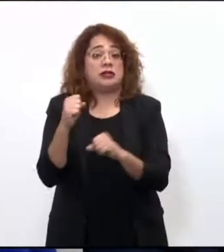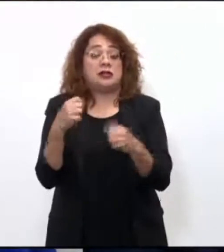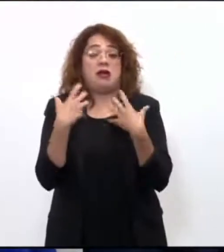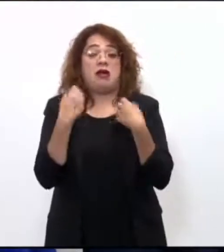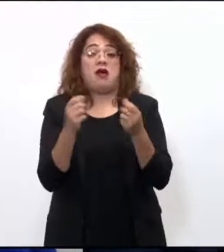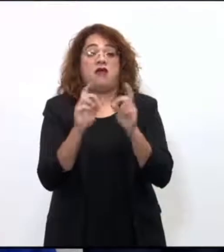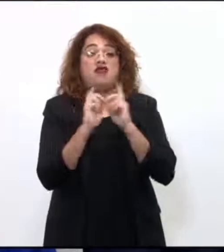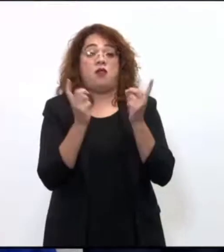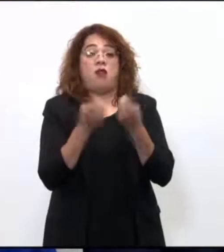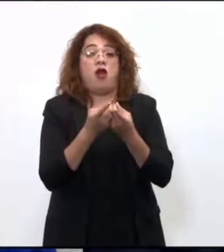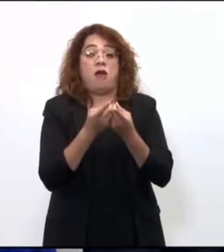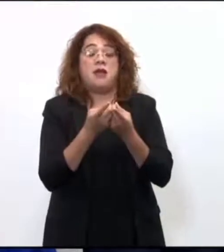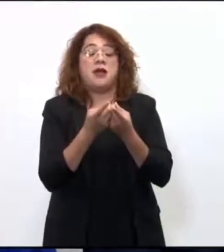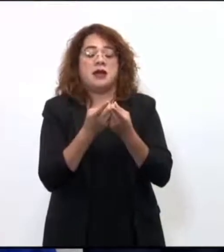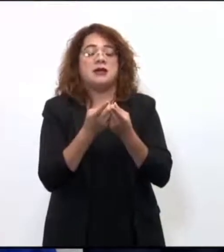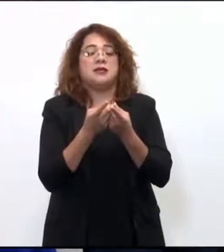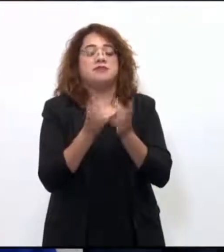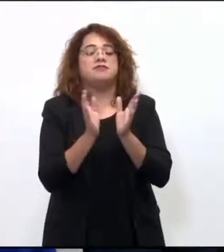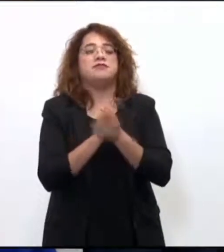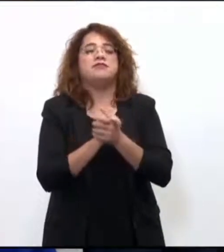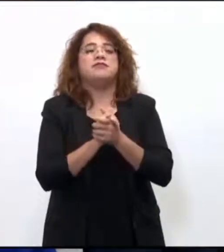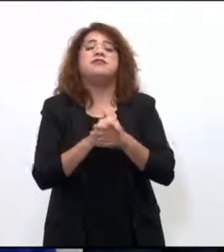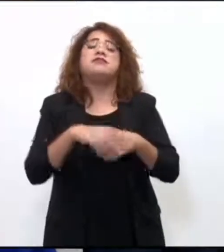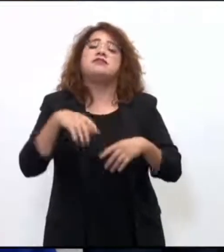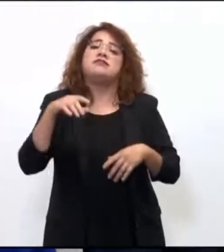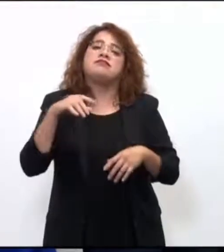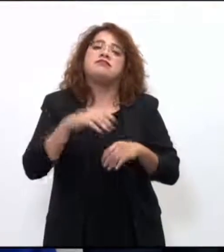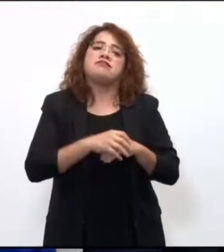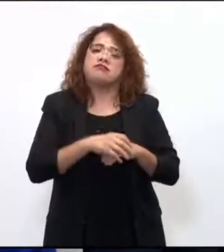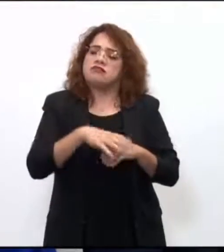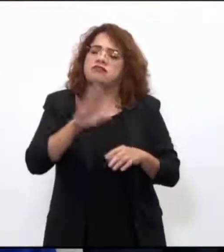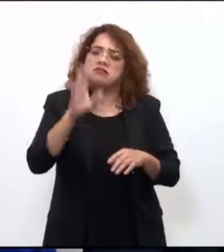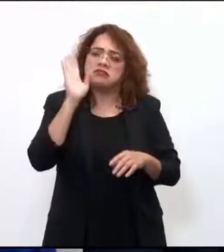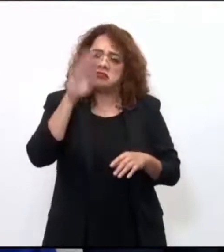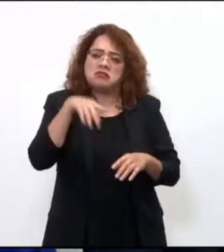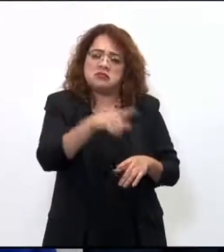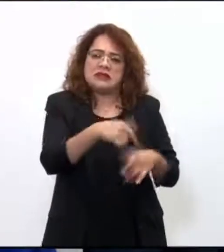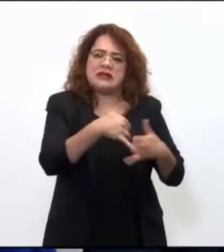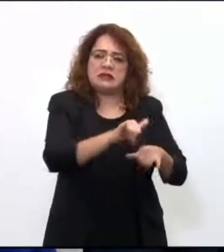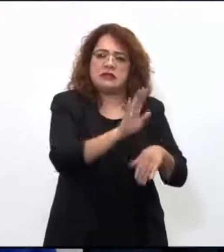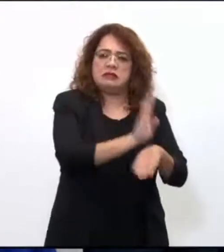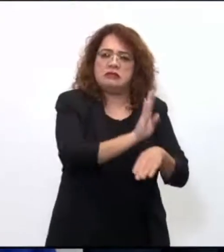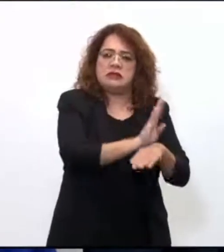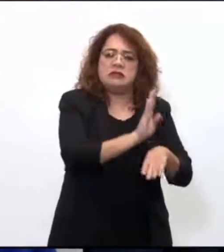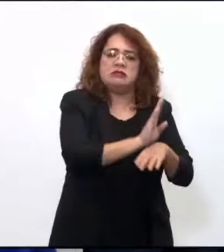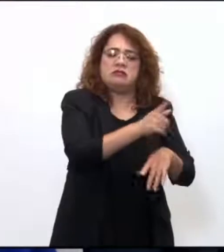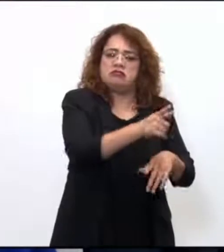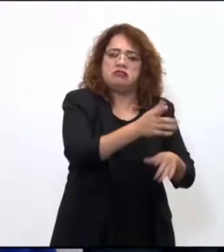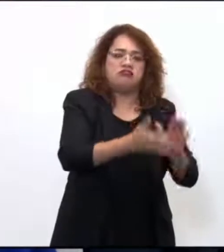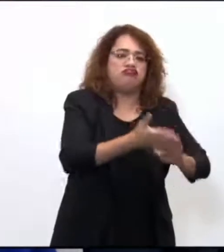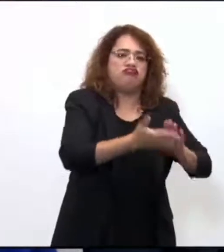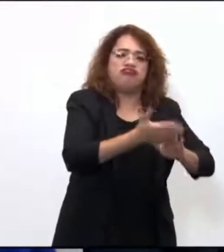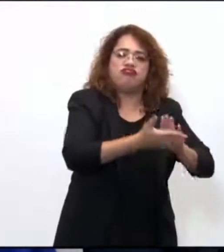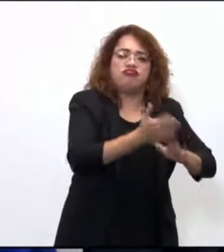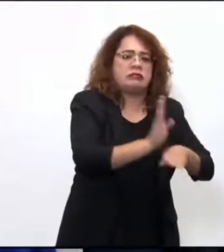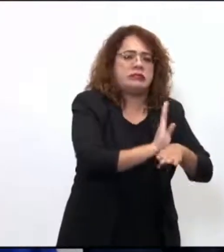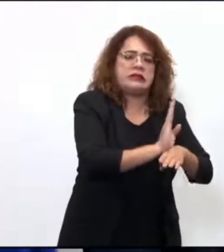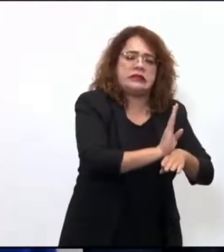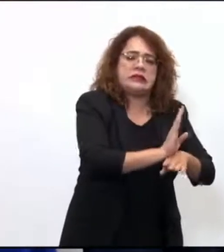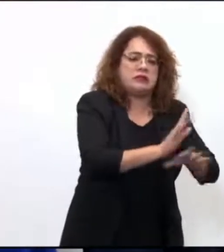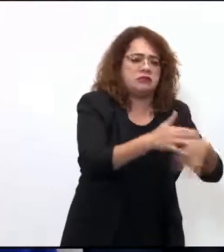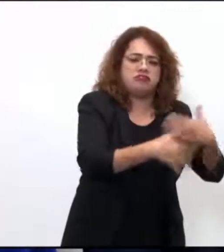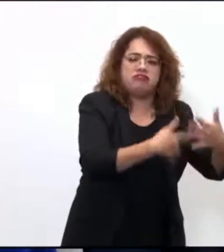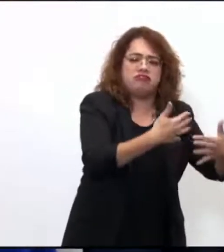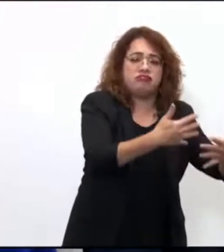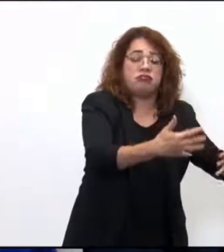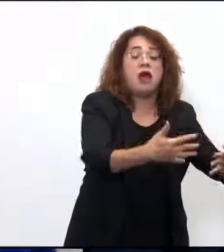side, there are still folks, obviously folks getting vaccinated every day. And our goal right now